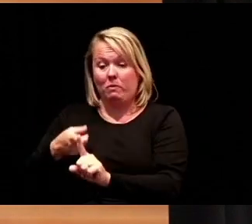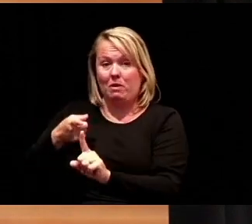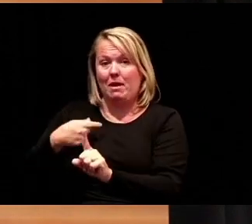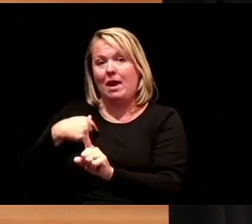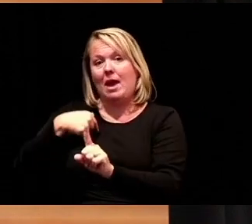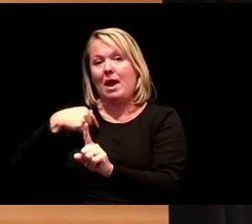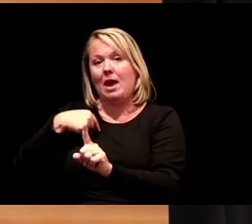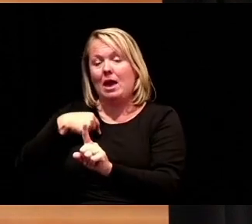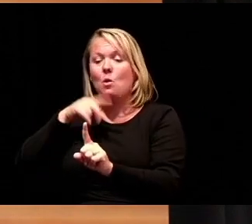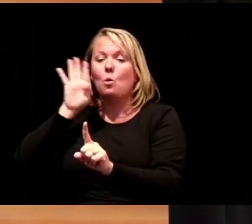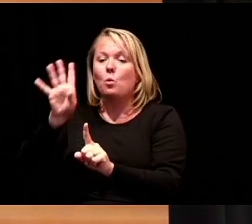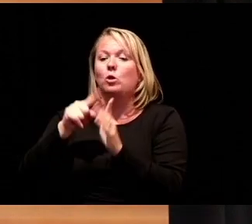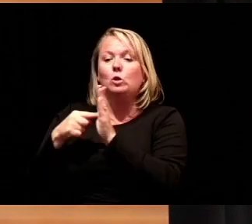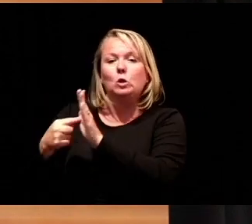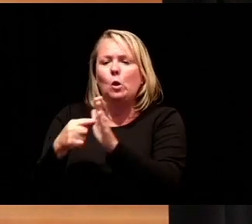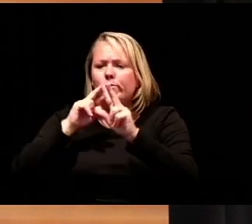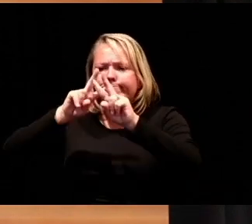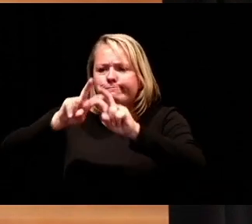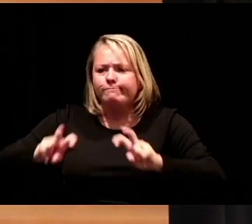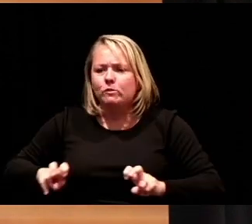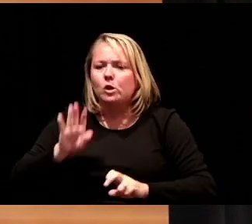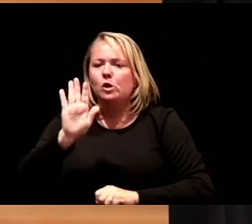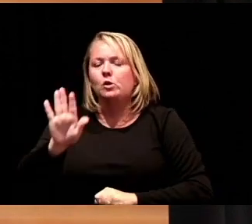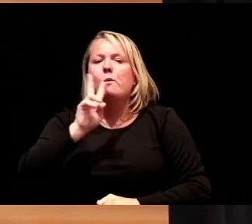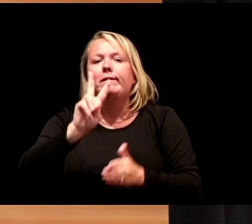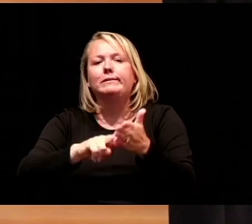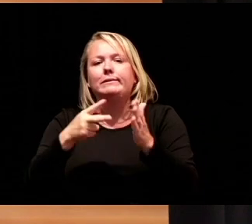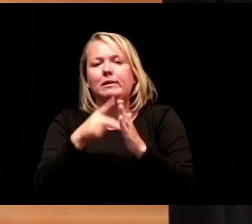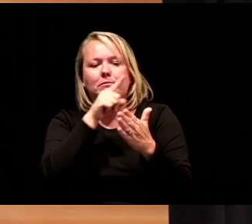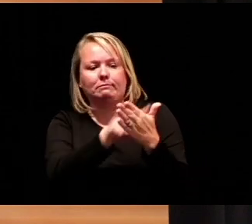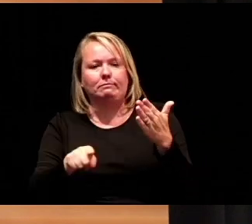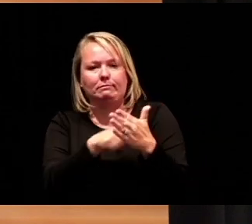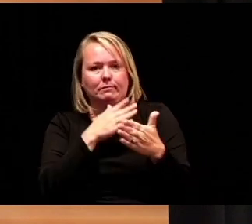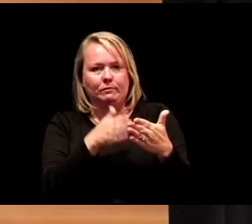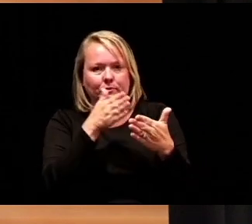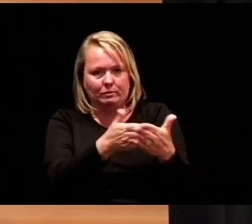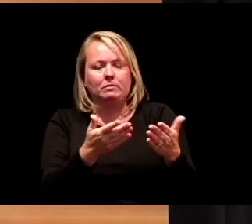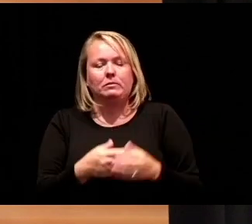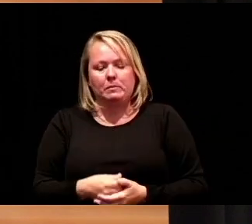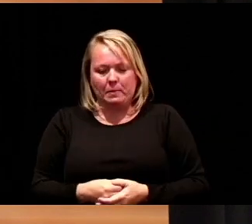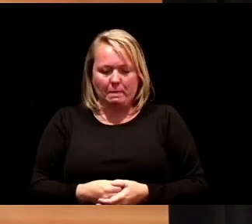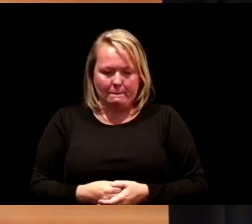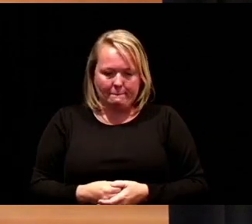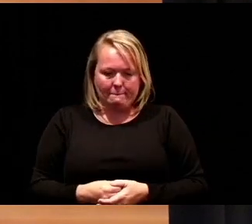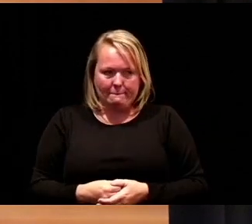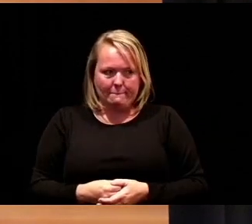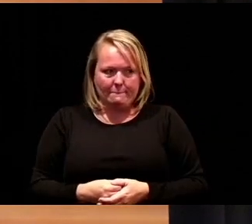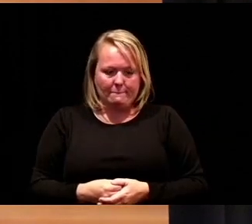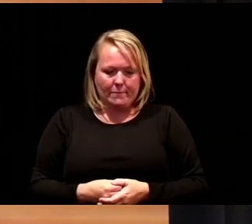impact where you don't even have to prove it simply because there's discriminatory effects. Yes, that is the law and is there for a